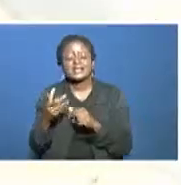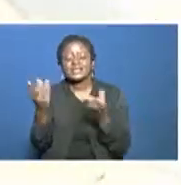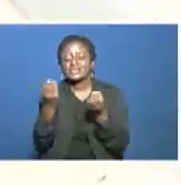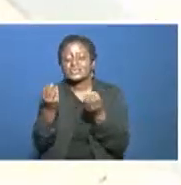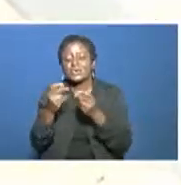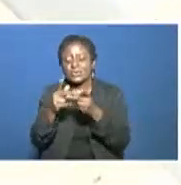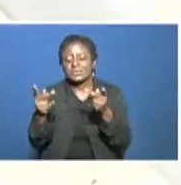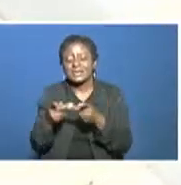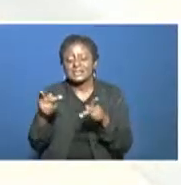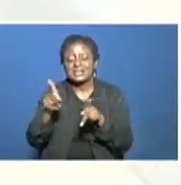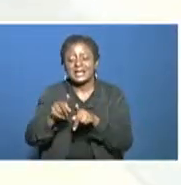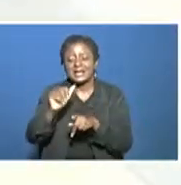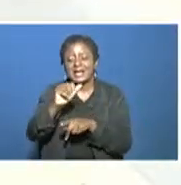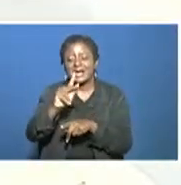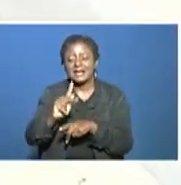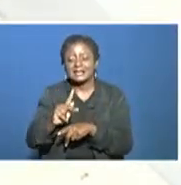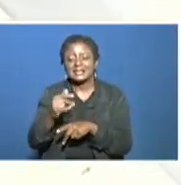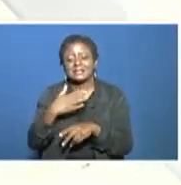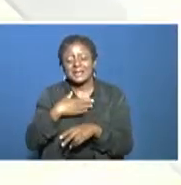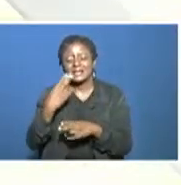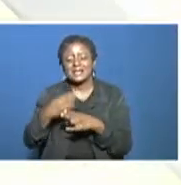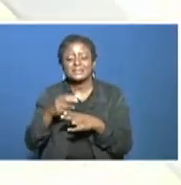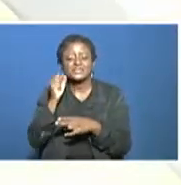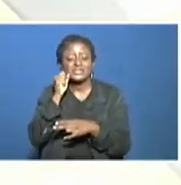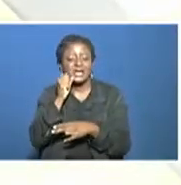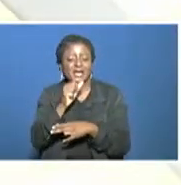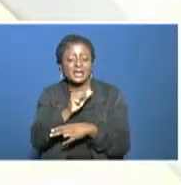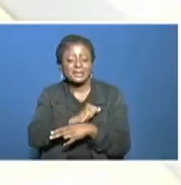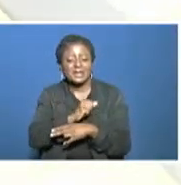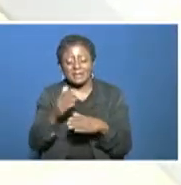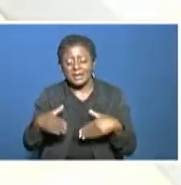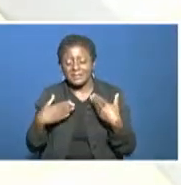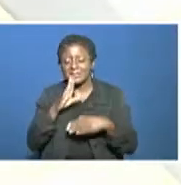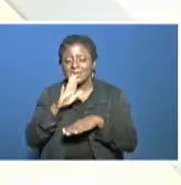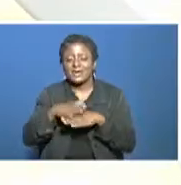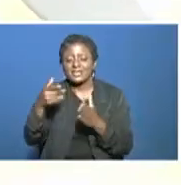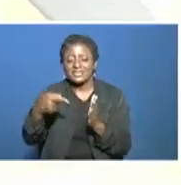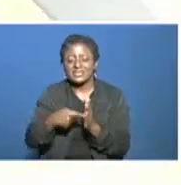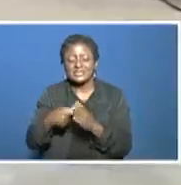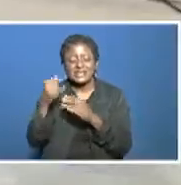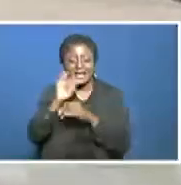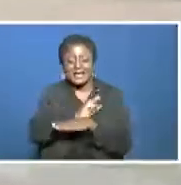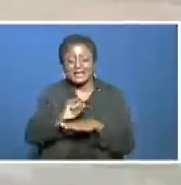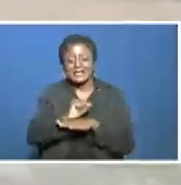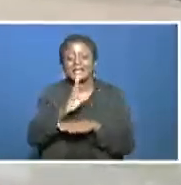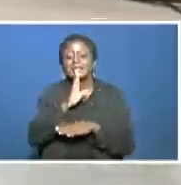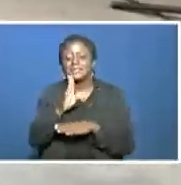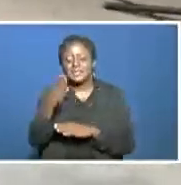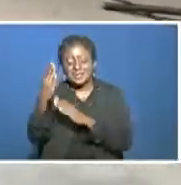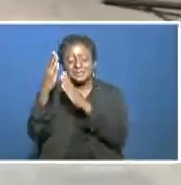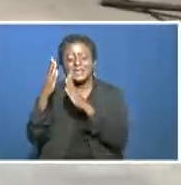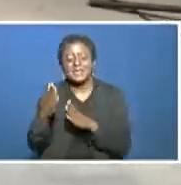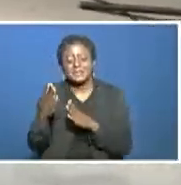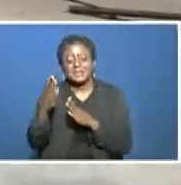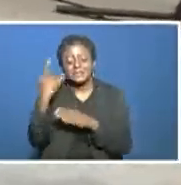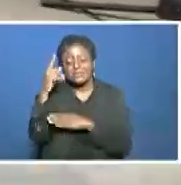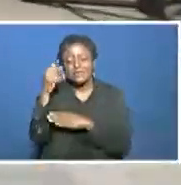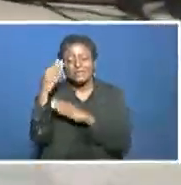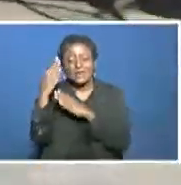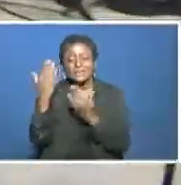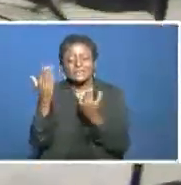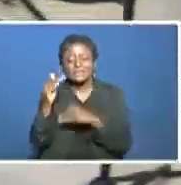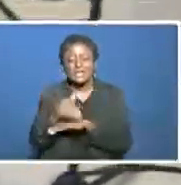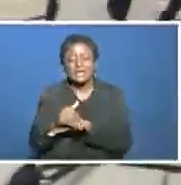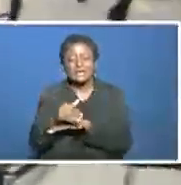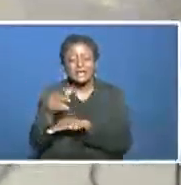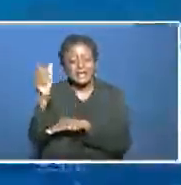Acklins. My name is Shania Canala, and I'm happy to be on this island and be a Bahamian. For the Bahamas Tonight, I'm